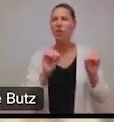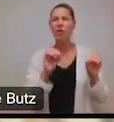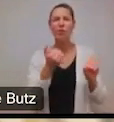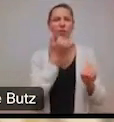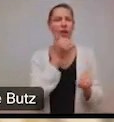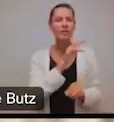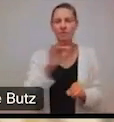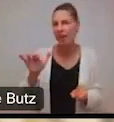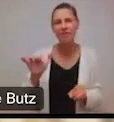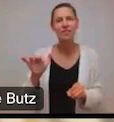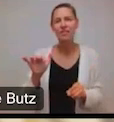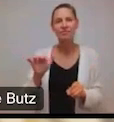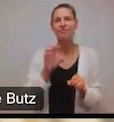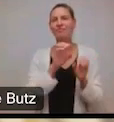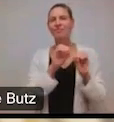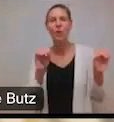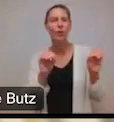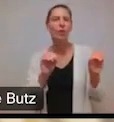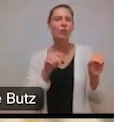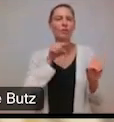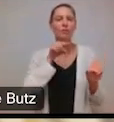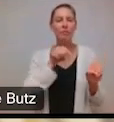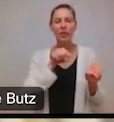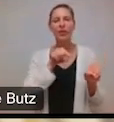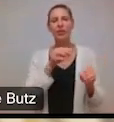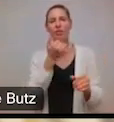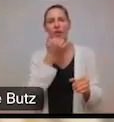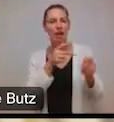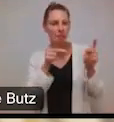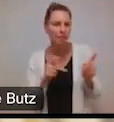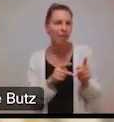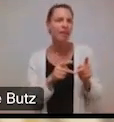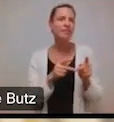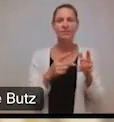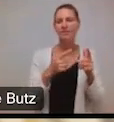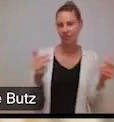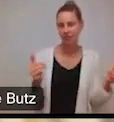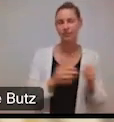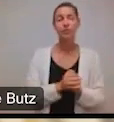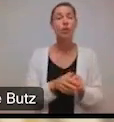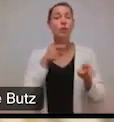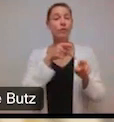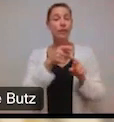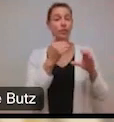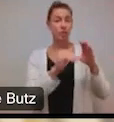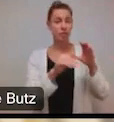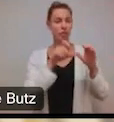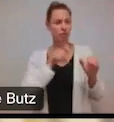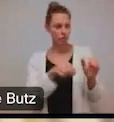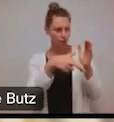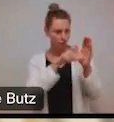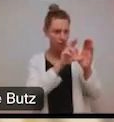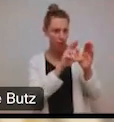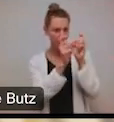no spelling mistakes or punctuation mistakes. So professional emails should be edited